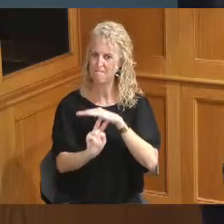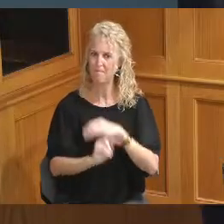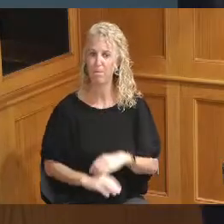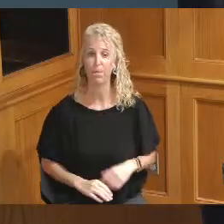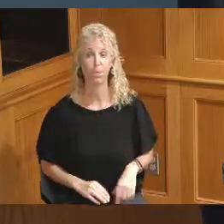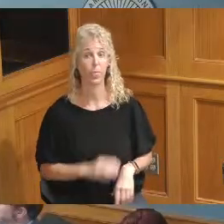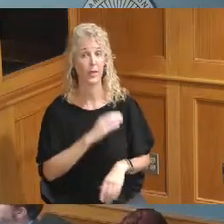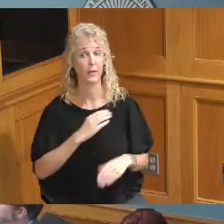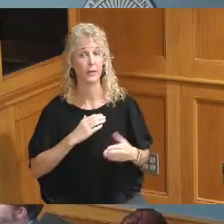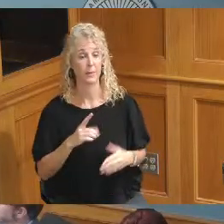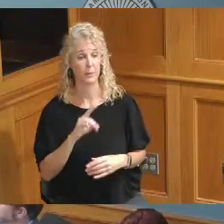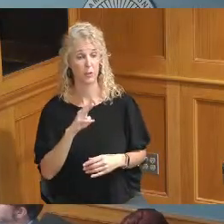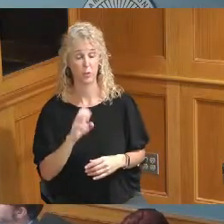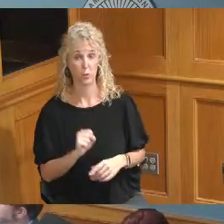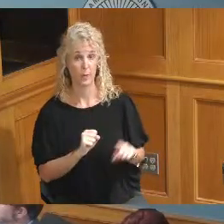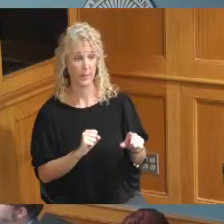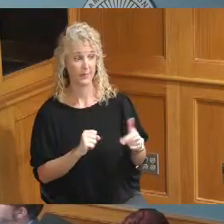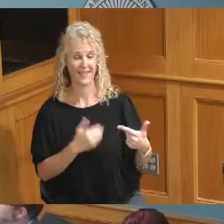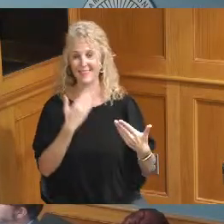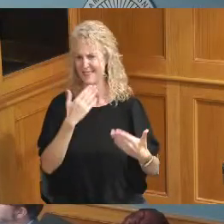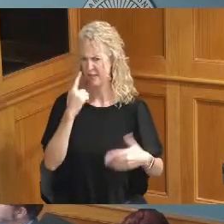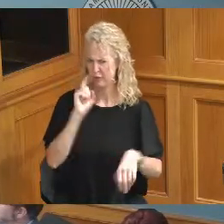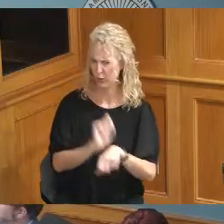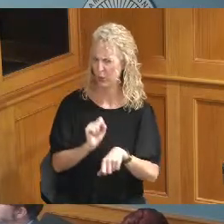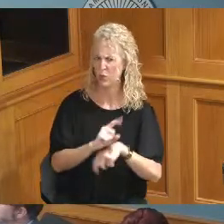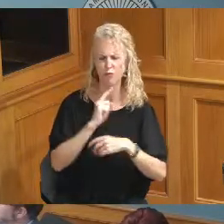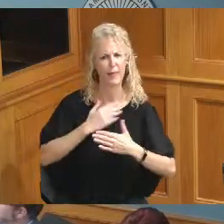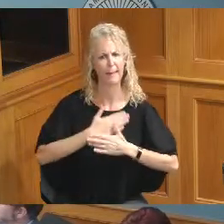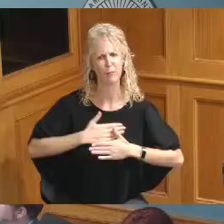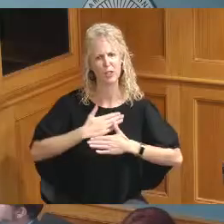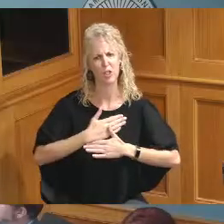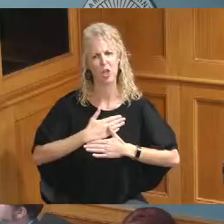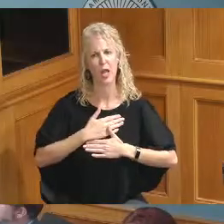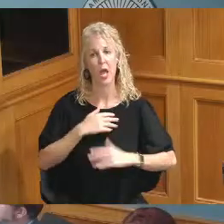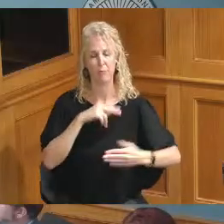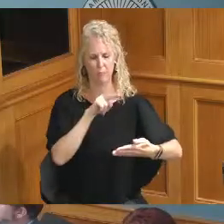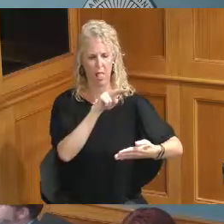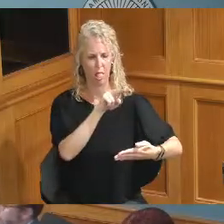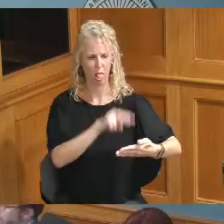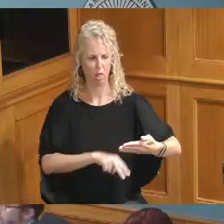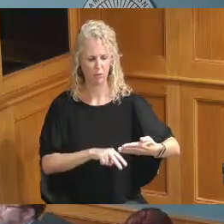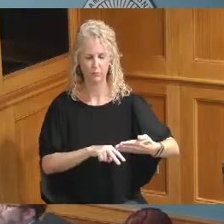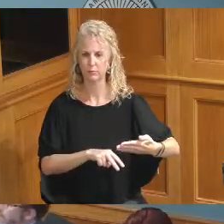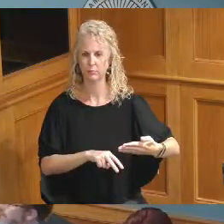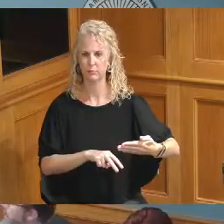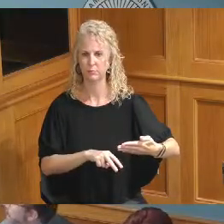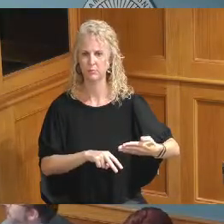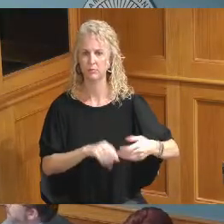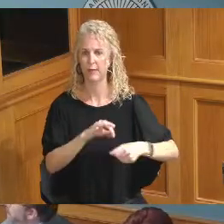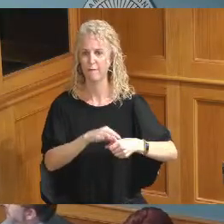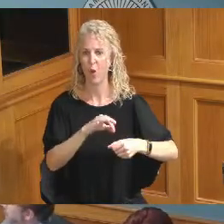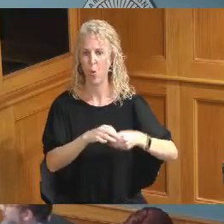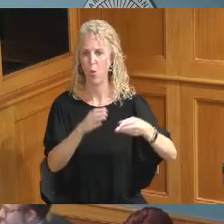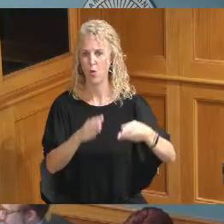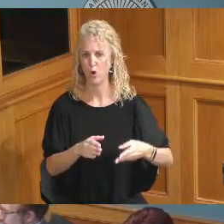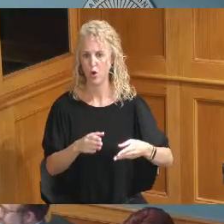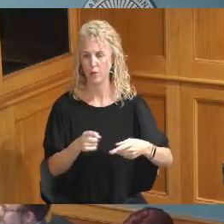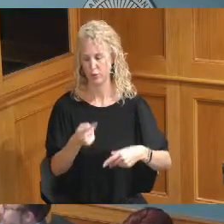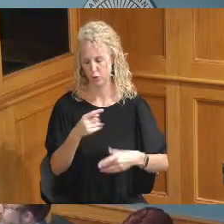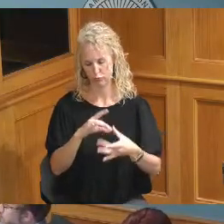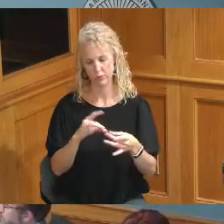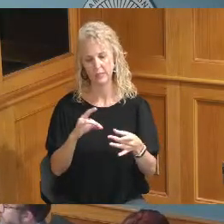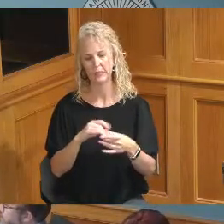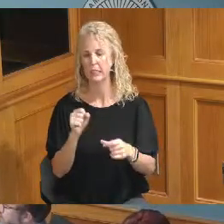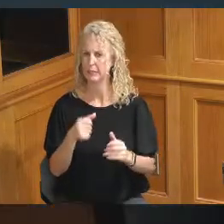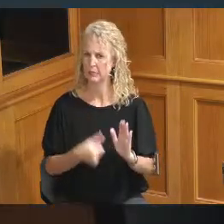Sobera-Dumas? Thank you for all your hard work. Certainly appreciate it. I looked at the numbers for the voting members, and it was, as you say,